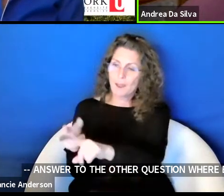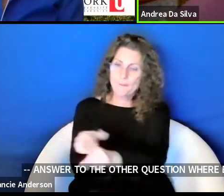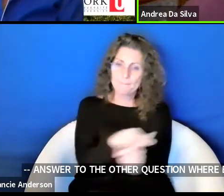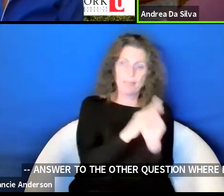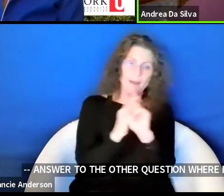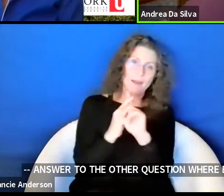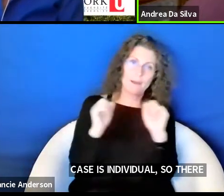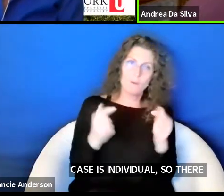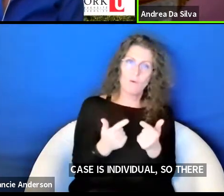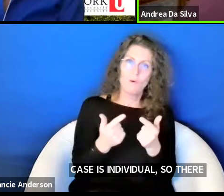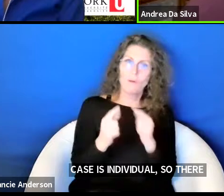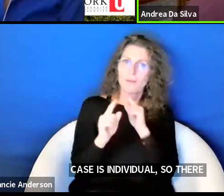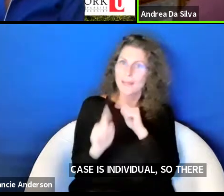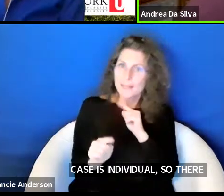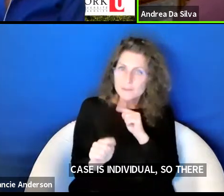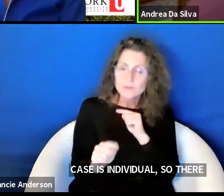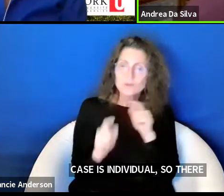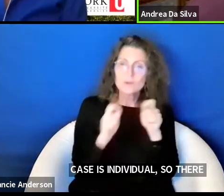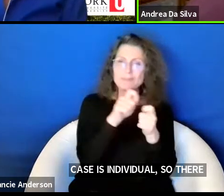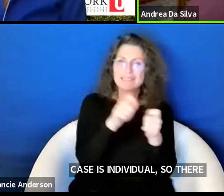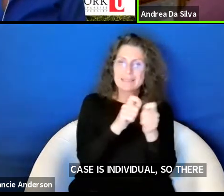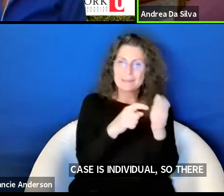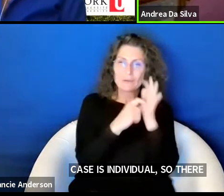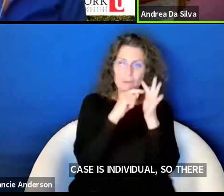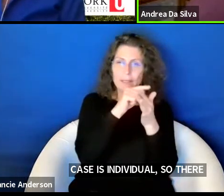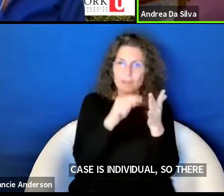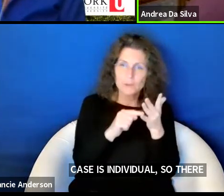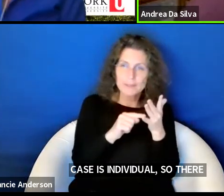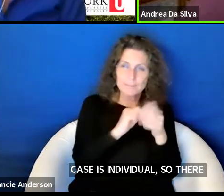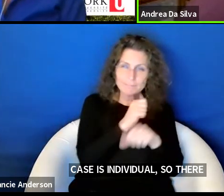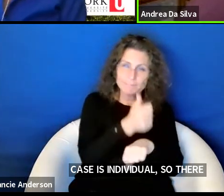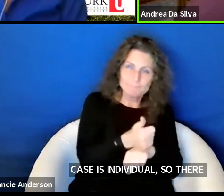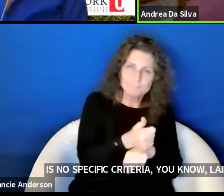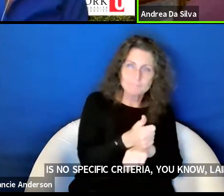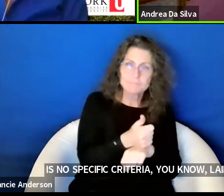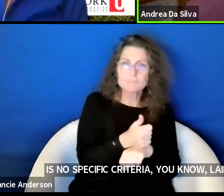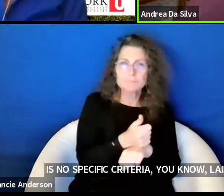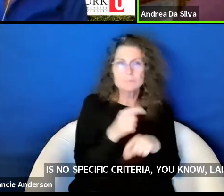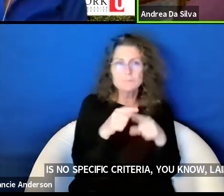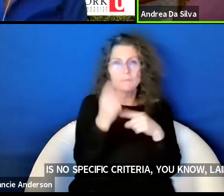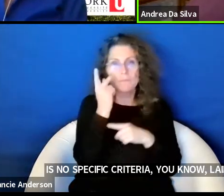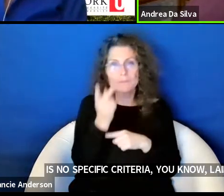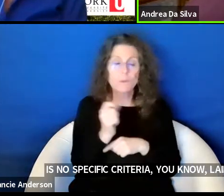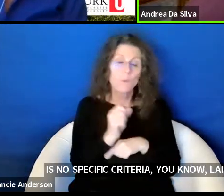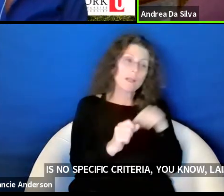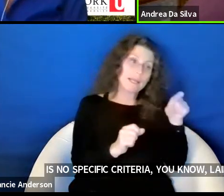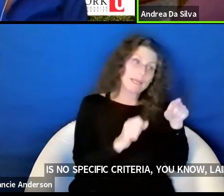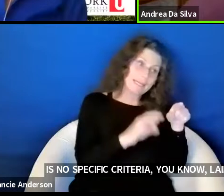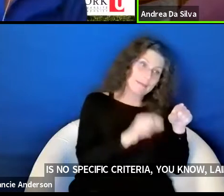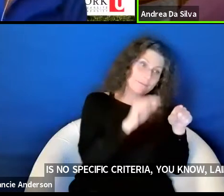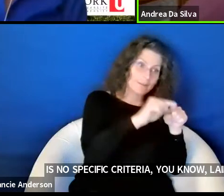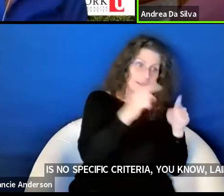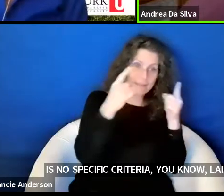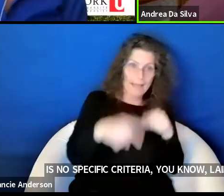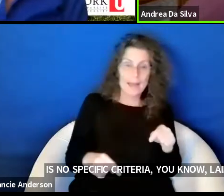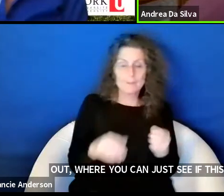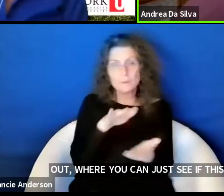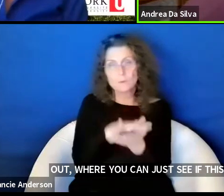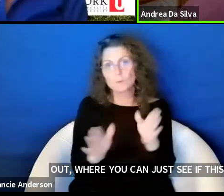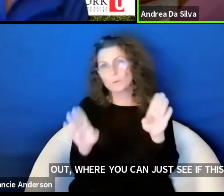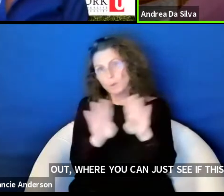criteria, laid out where you can just see if this happens, then the school would be